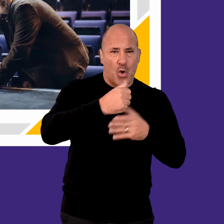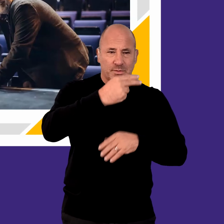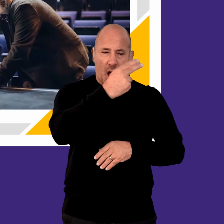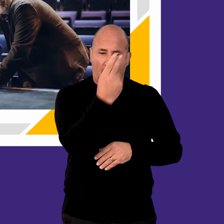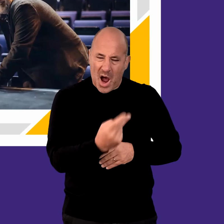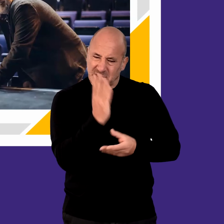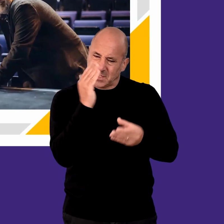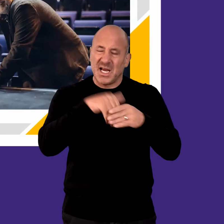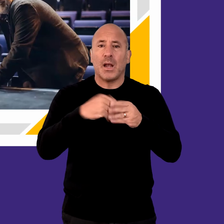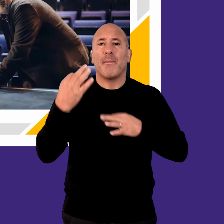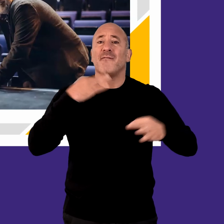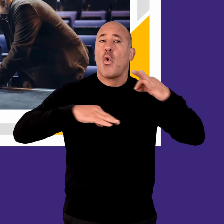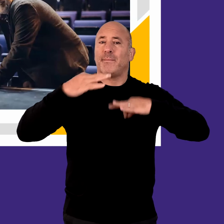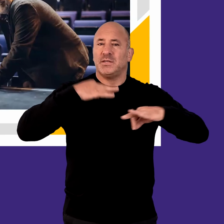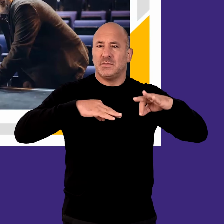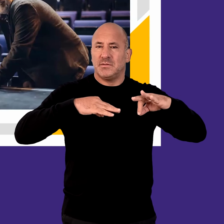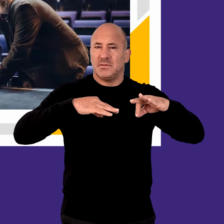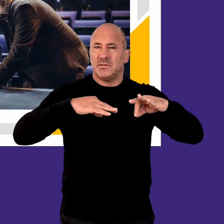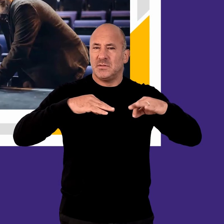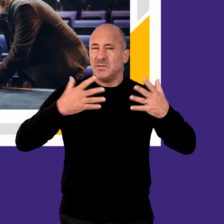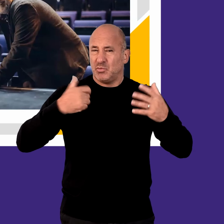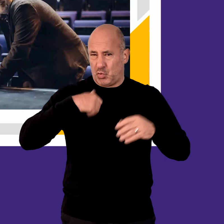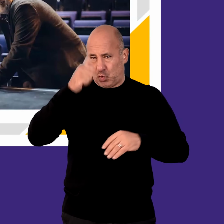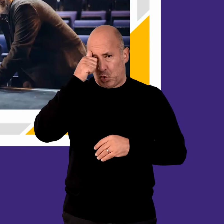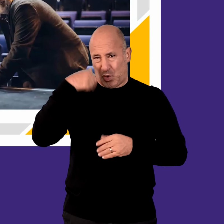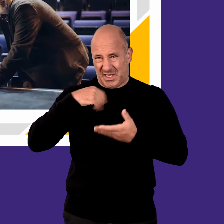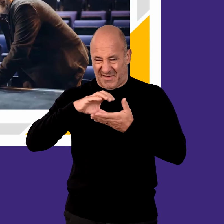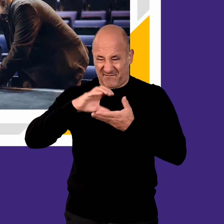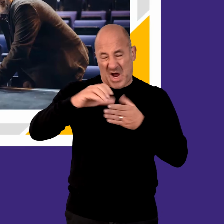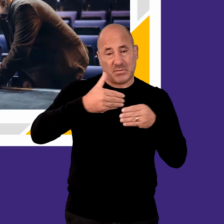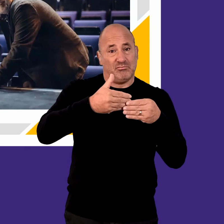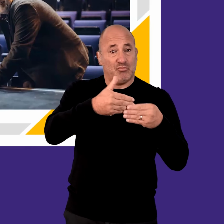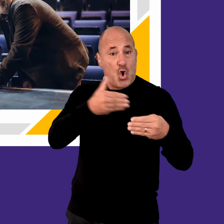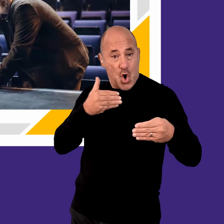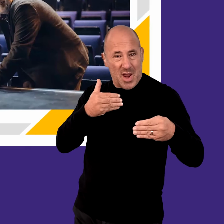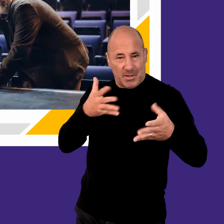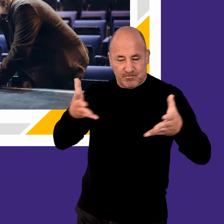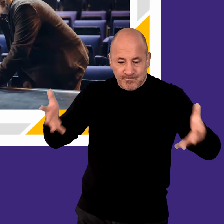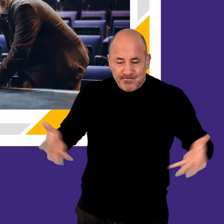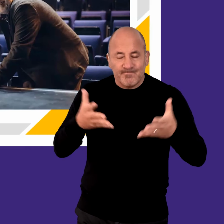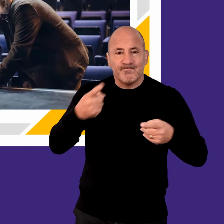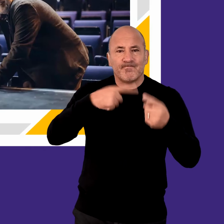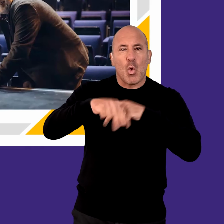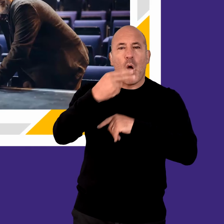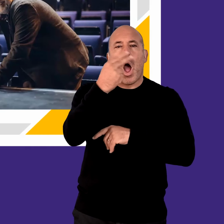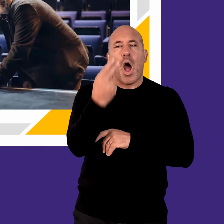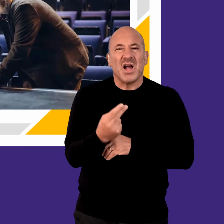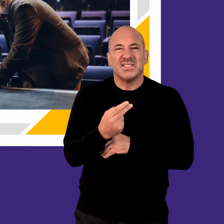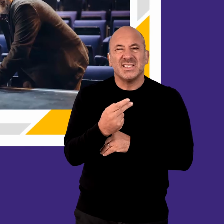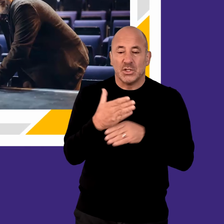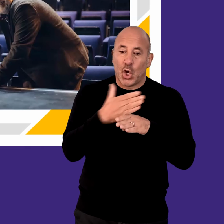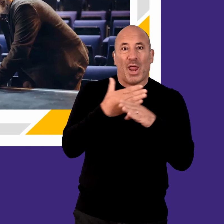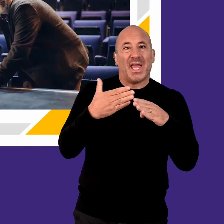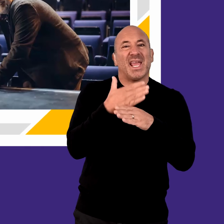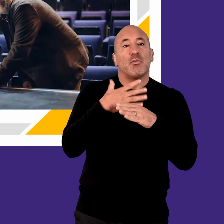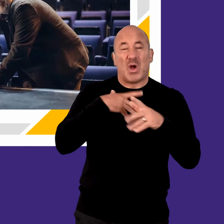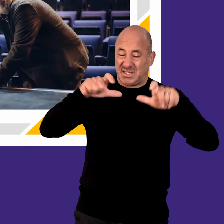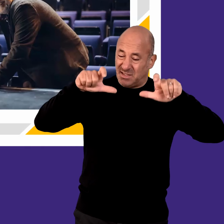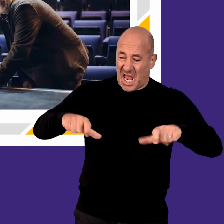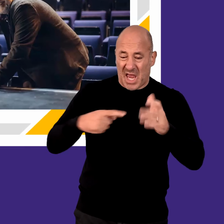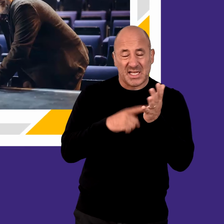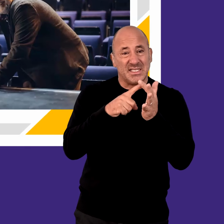ARC has a huge commitment to supporting artists working in performance, and we recognise the need to invest early to encourage early career